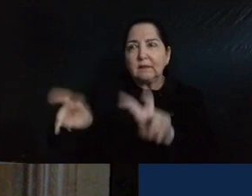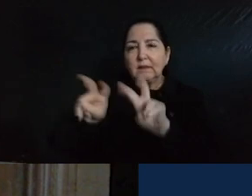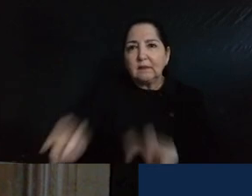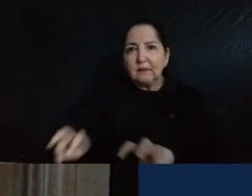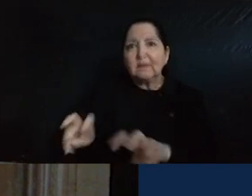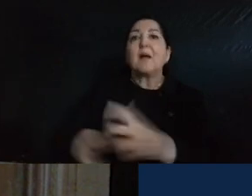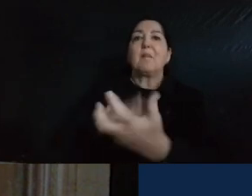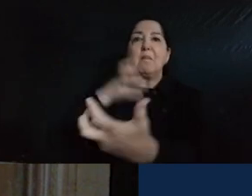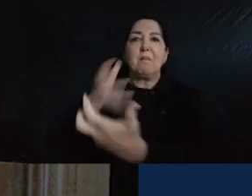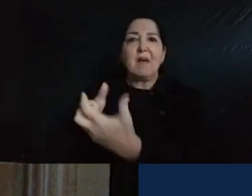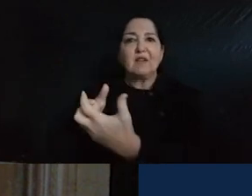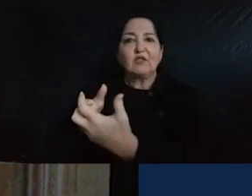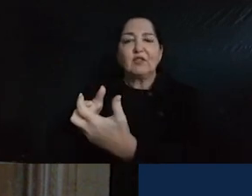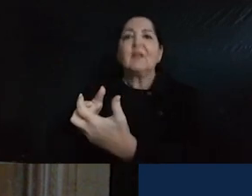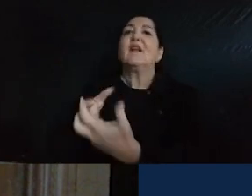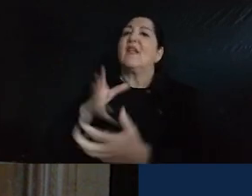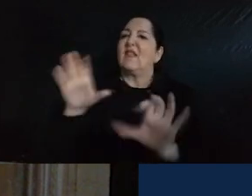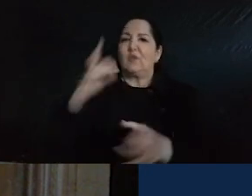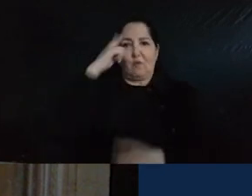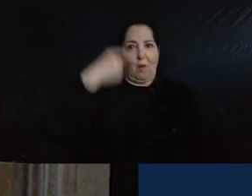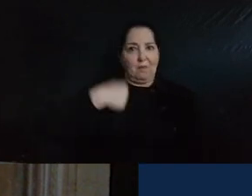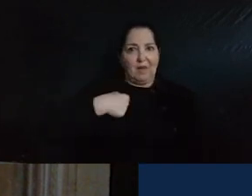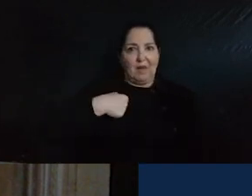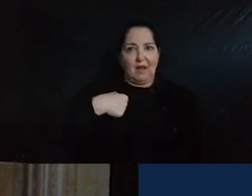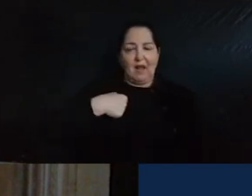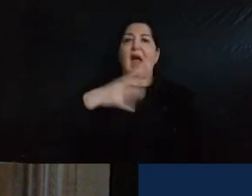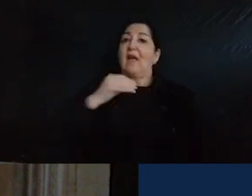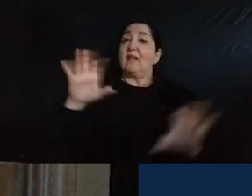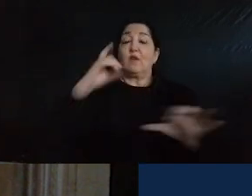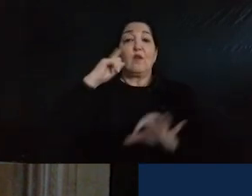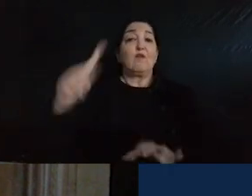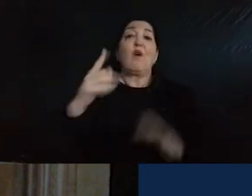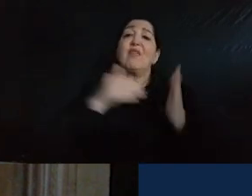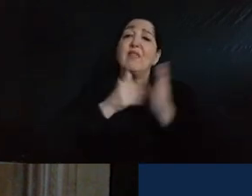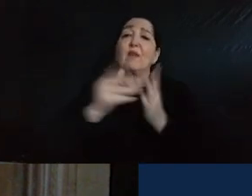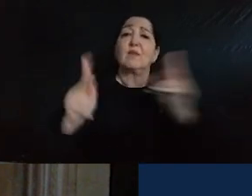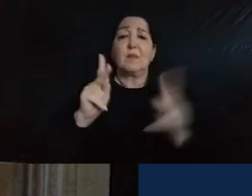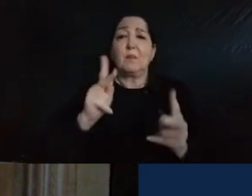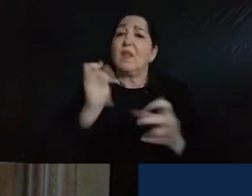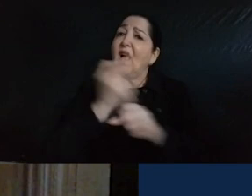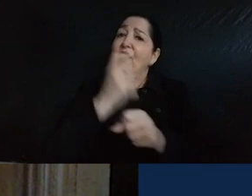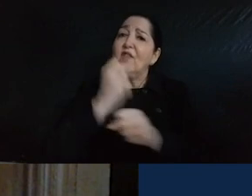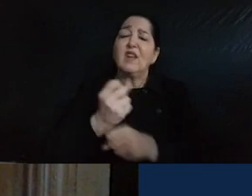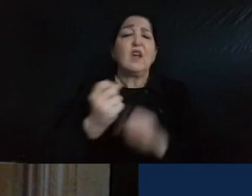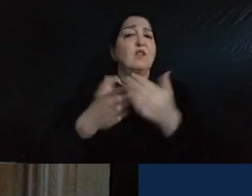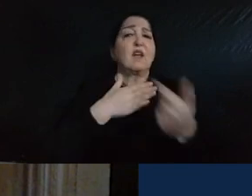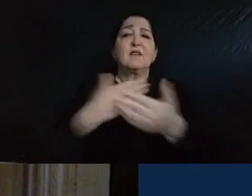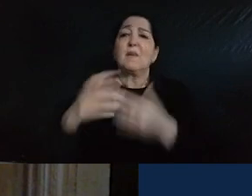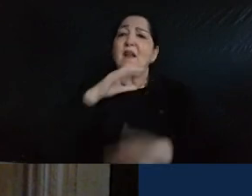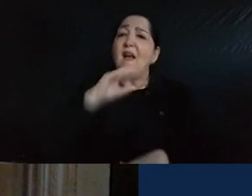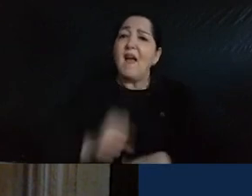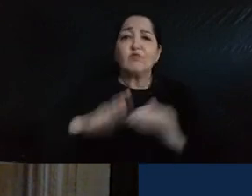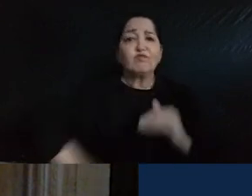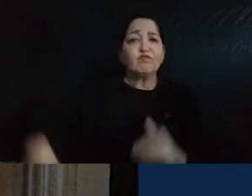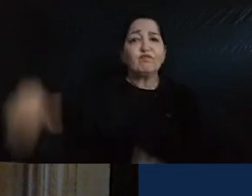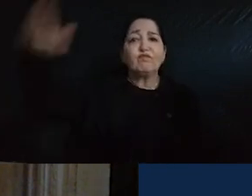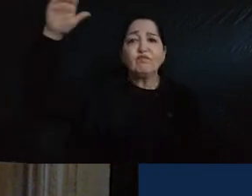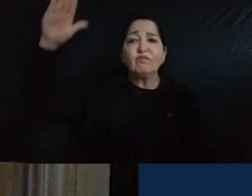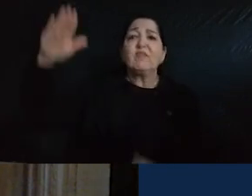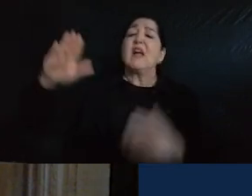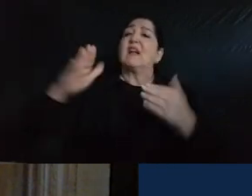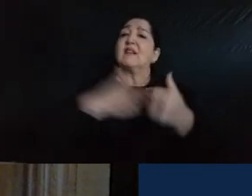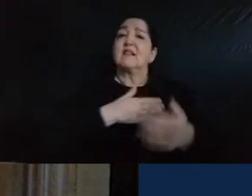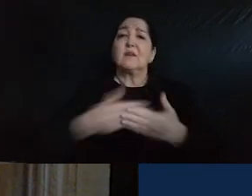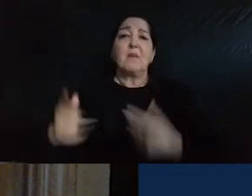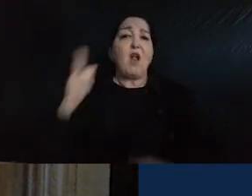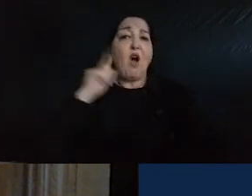understand individual needs. They do this for me. And they do this for thousands of people every year of